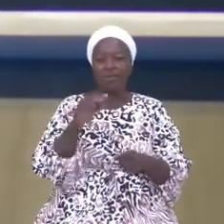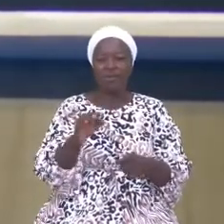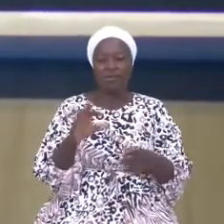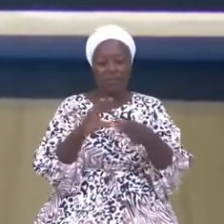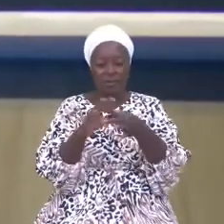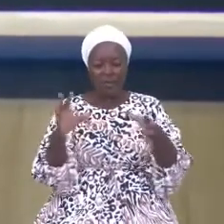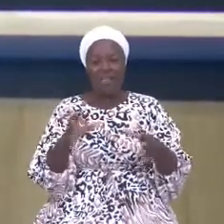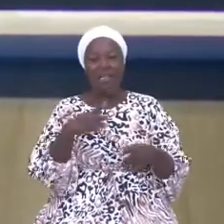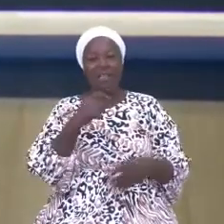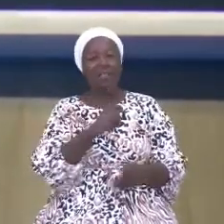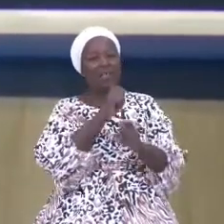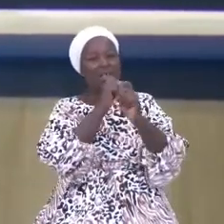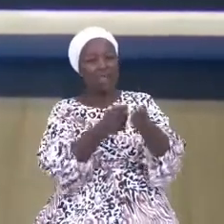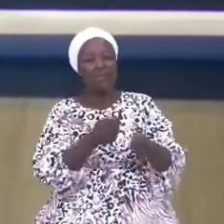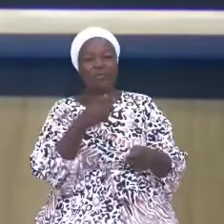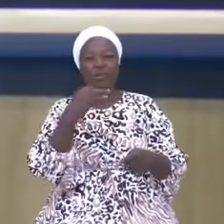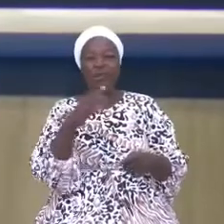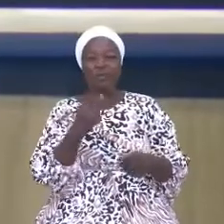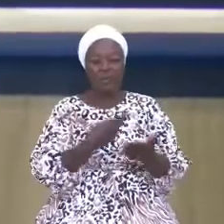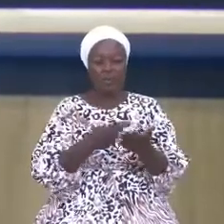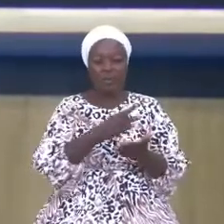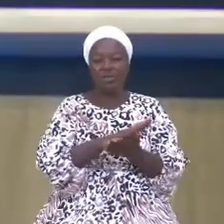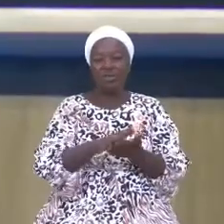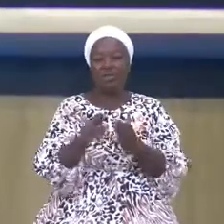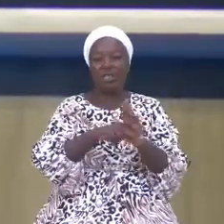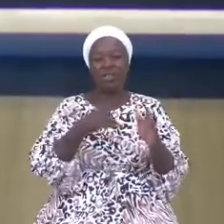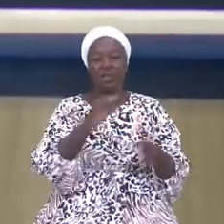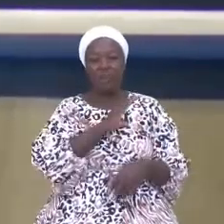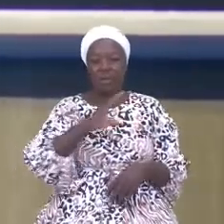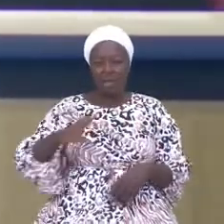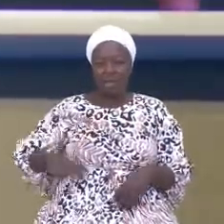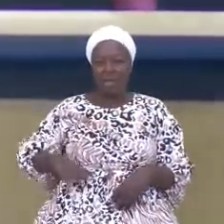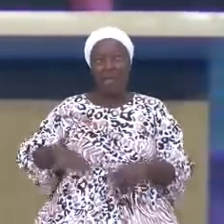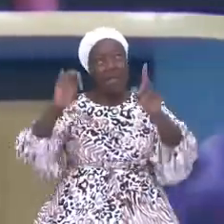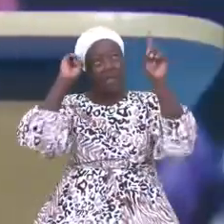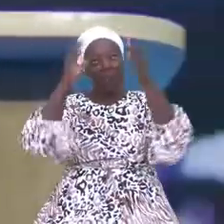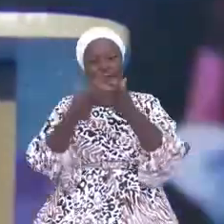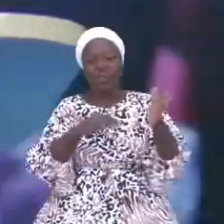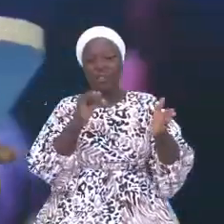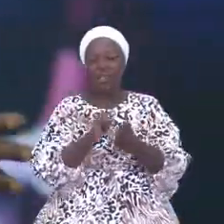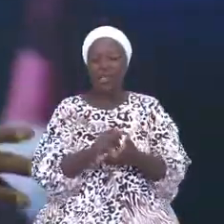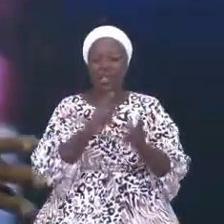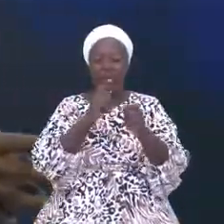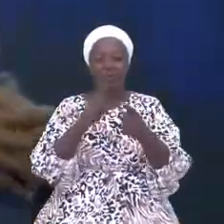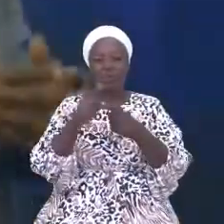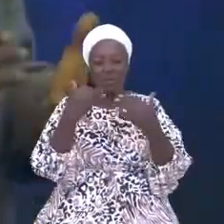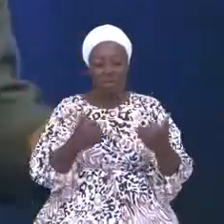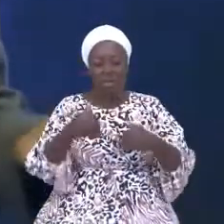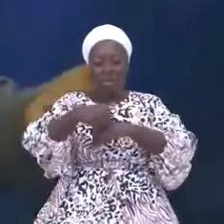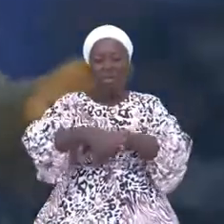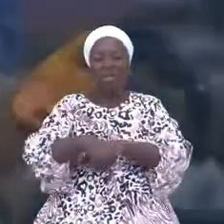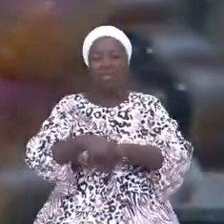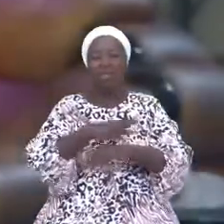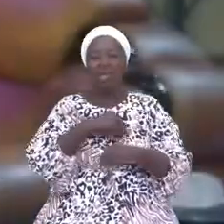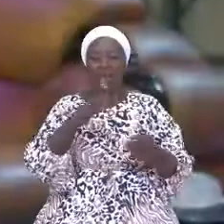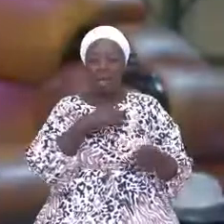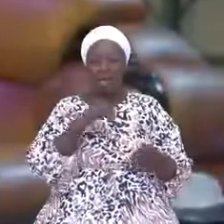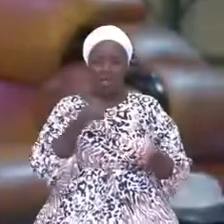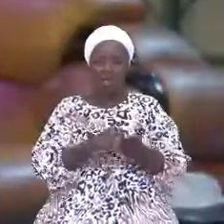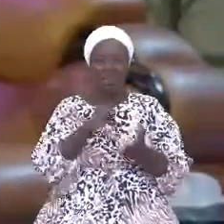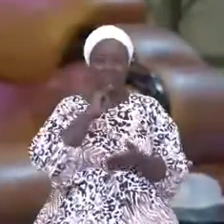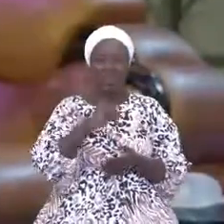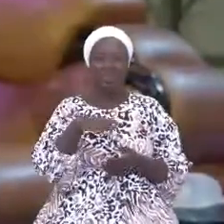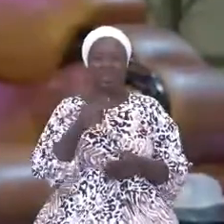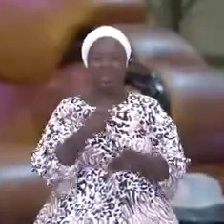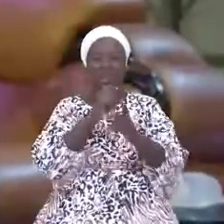release. The gift of the righteousness of Christ. It brings that gift to you tonight. It is the gift